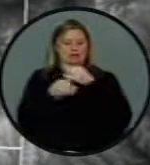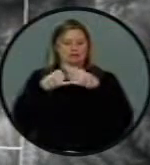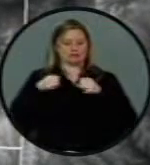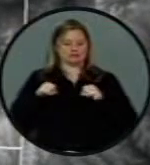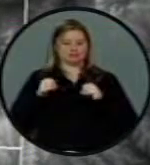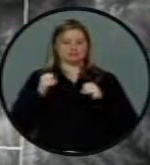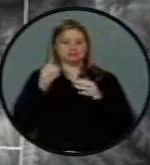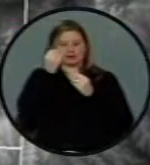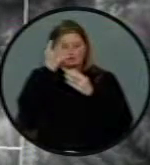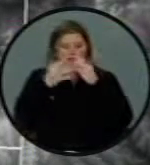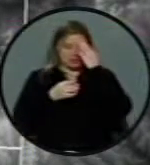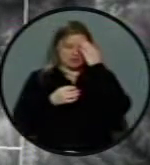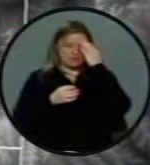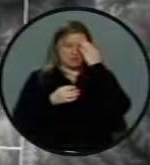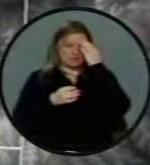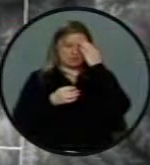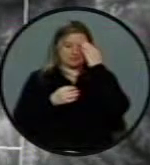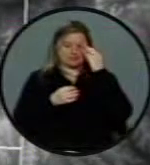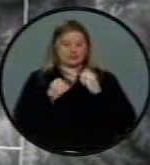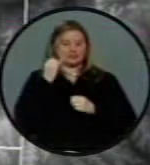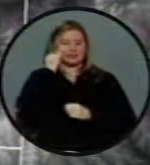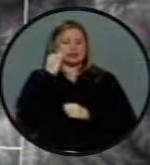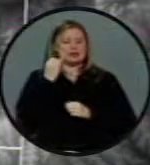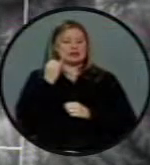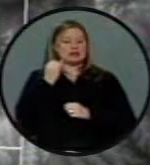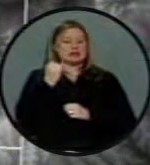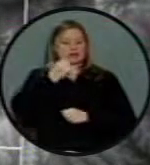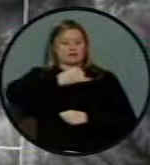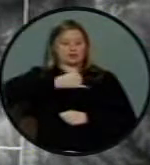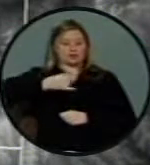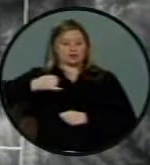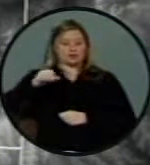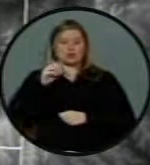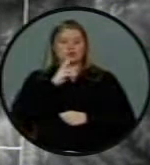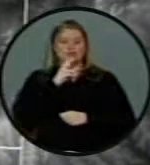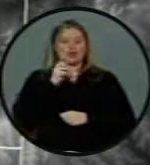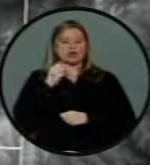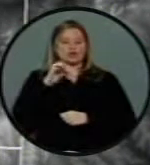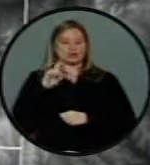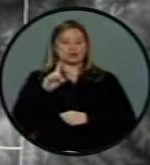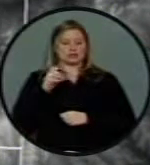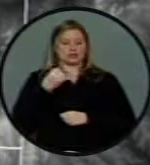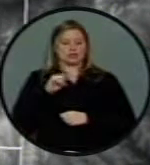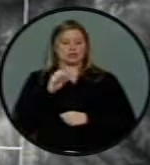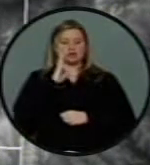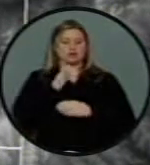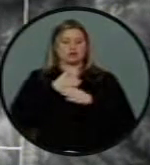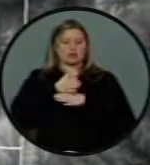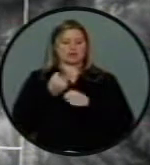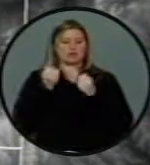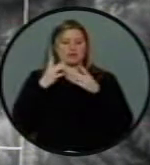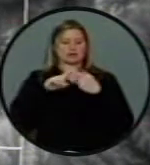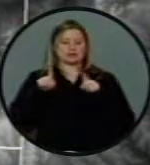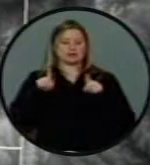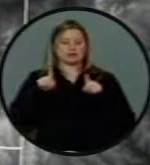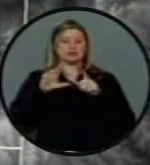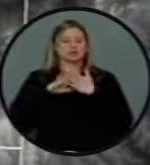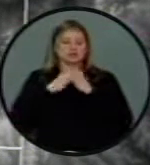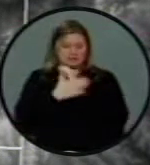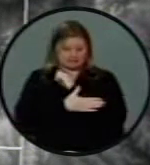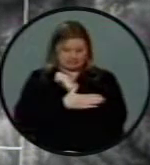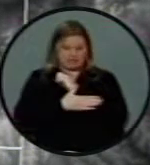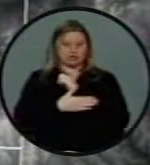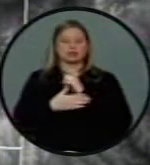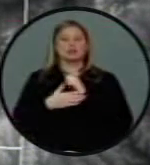just for your reference. But if you look at, if you were to draw watershed lines on this, you would cross many different city and county boundary lines,